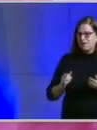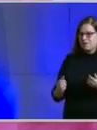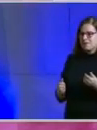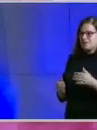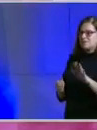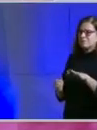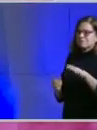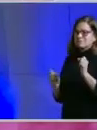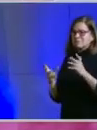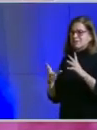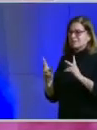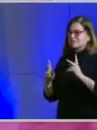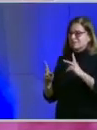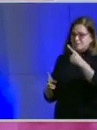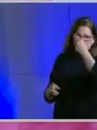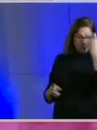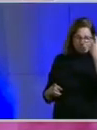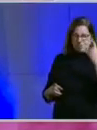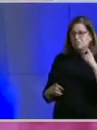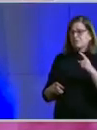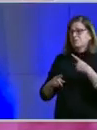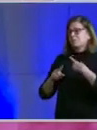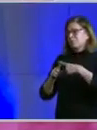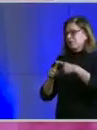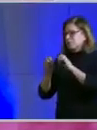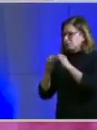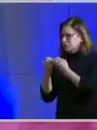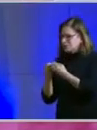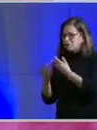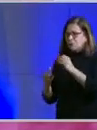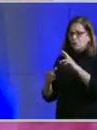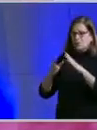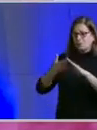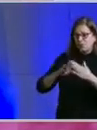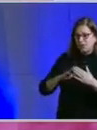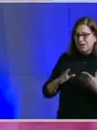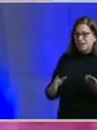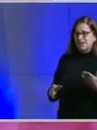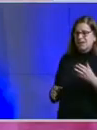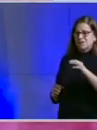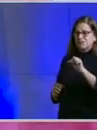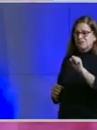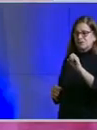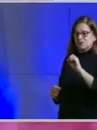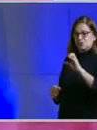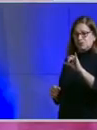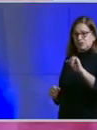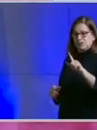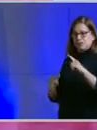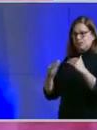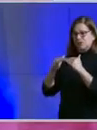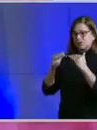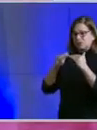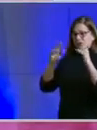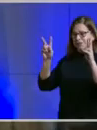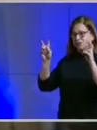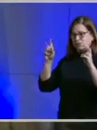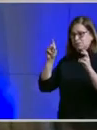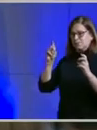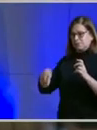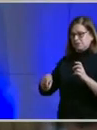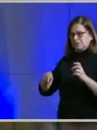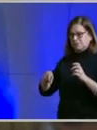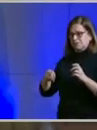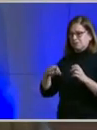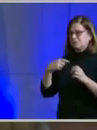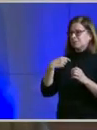about individual healing, it is a social justice issue, and we have to respond with that social justice lens. So much of